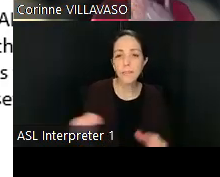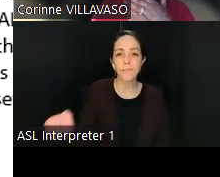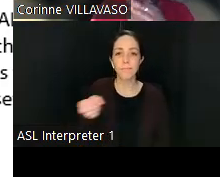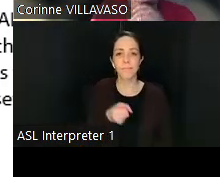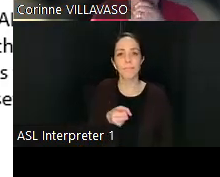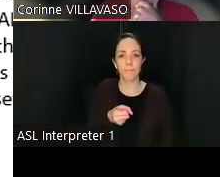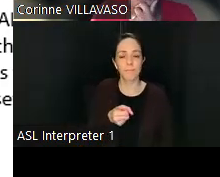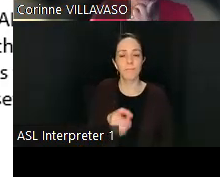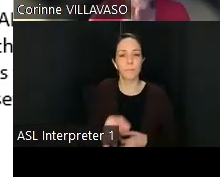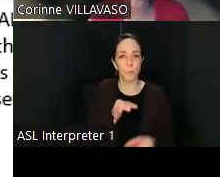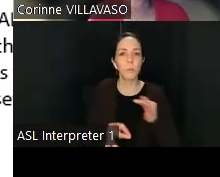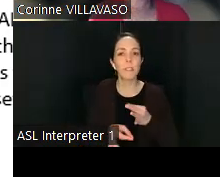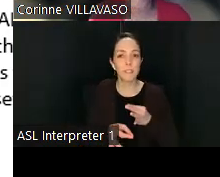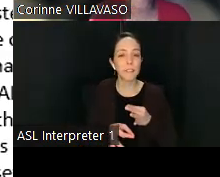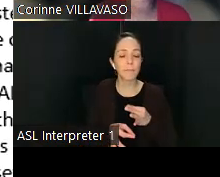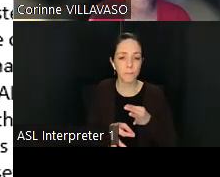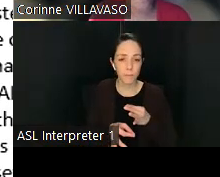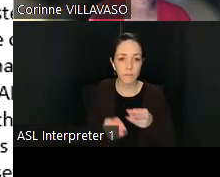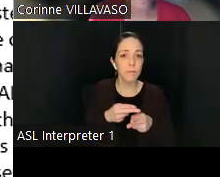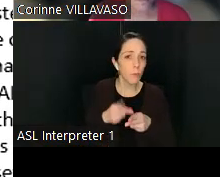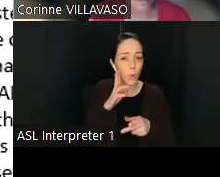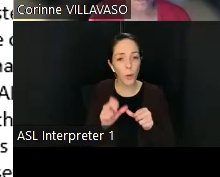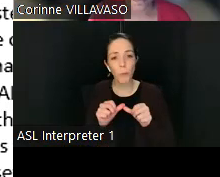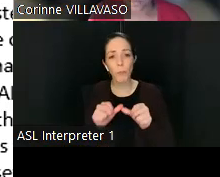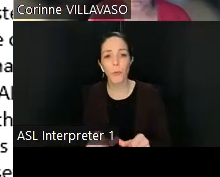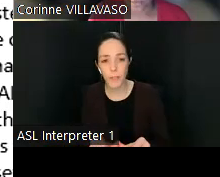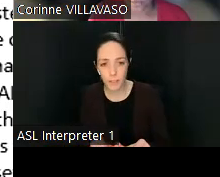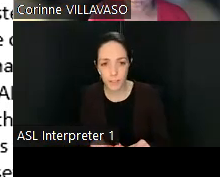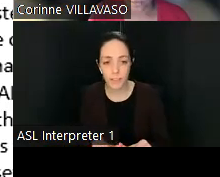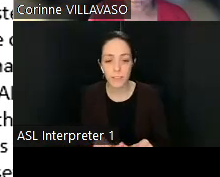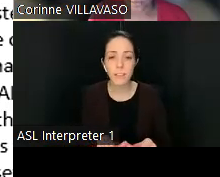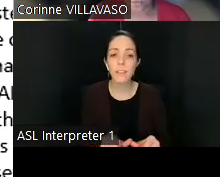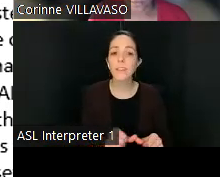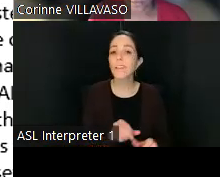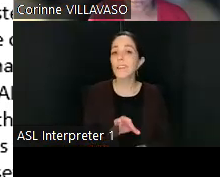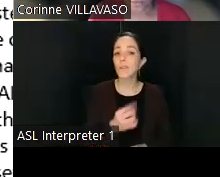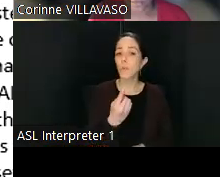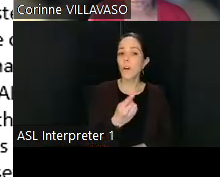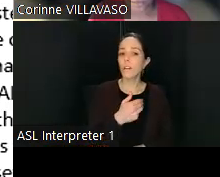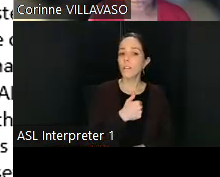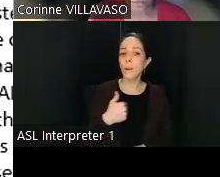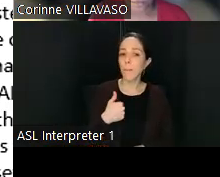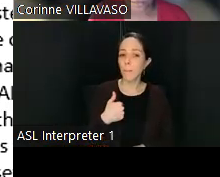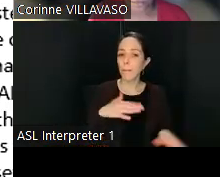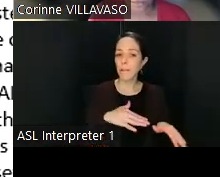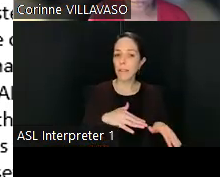recruited from among former members of the Oversight Board who are not removed for cause. Alternates shall